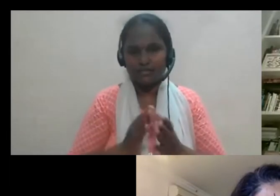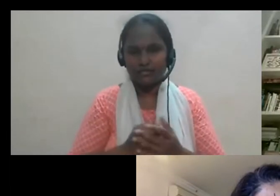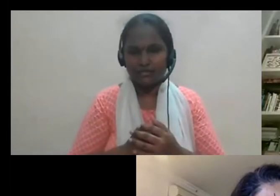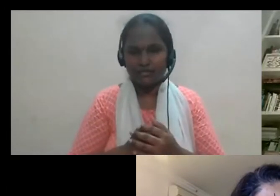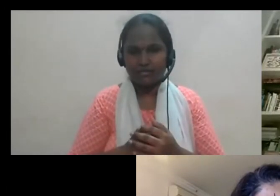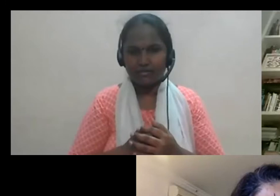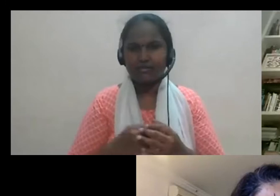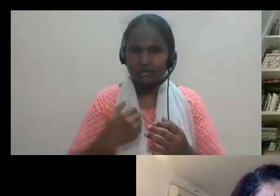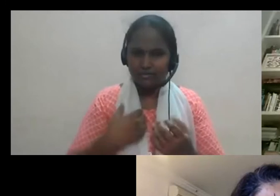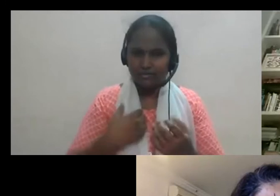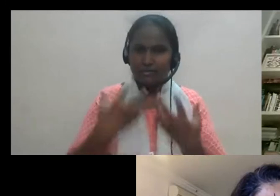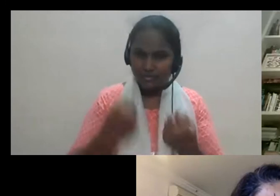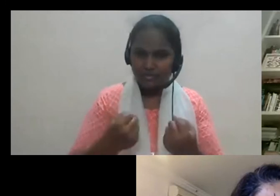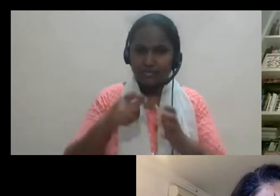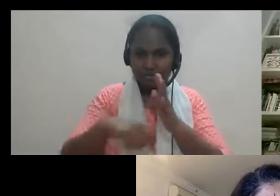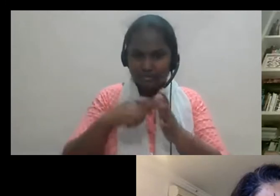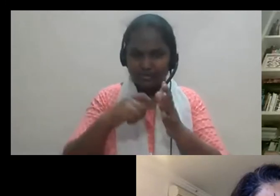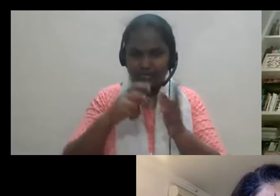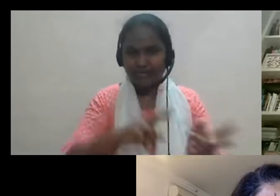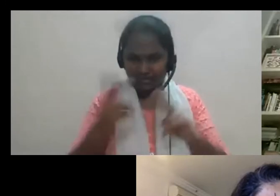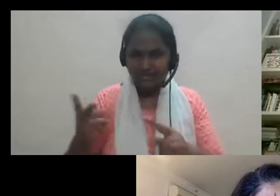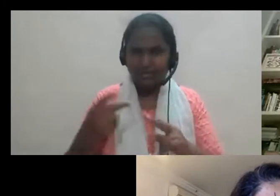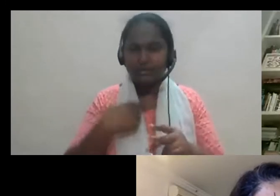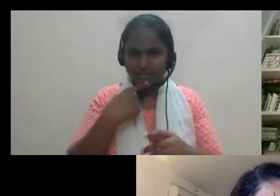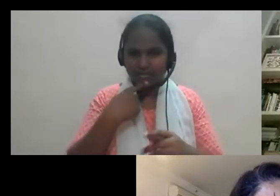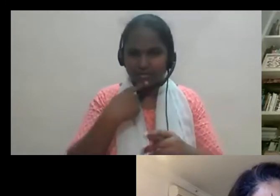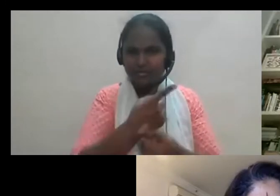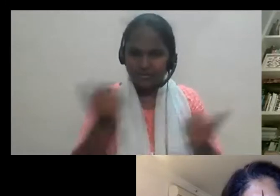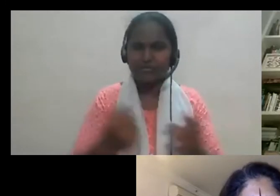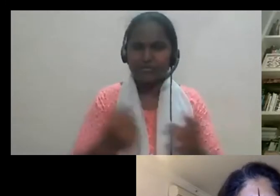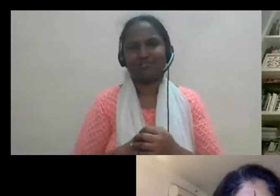And when we have that video translated, I will send it to you.